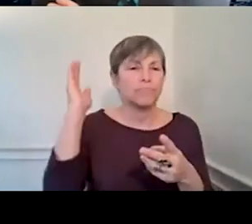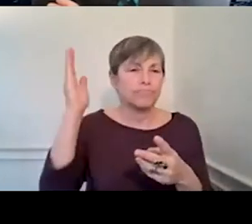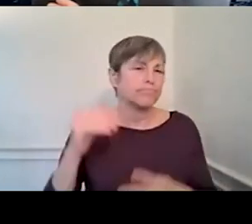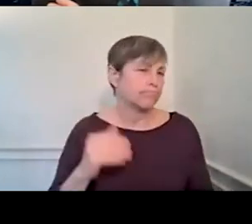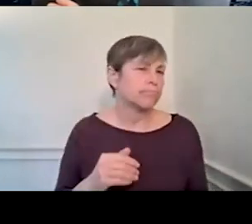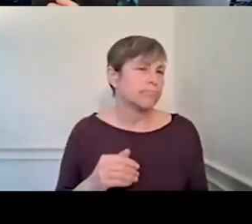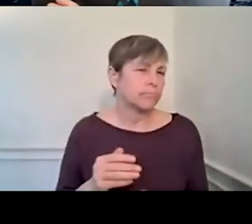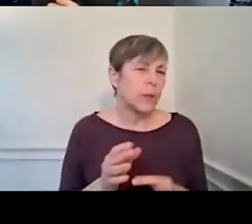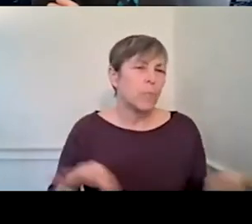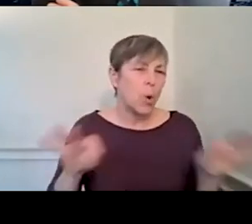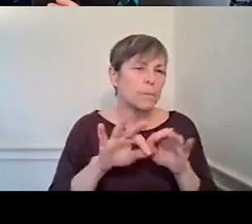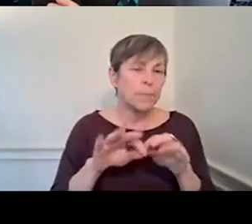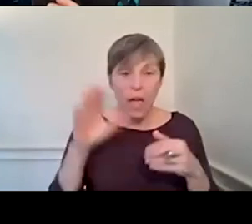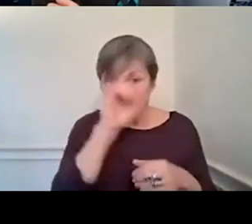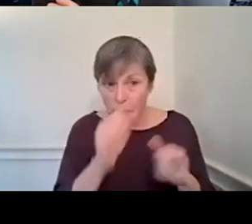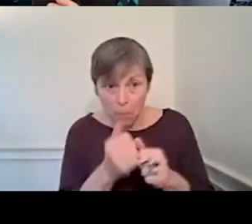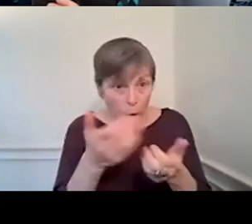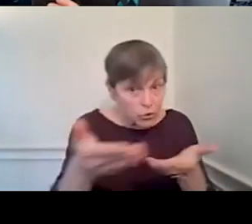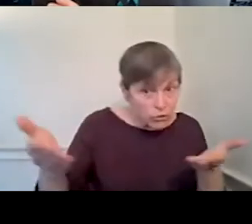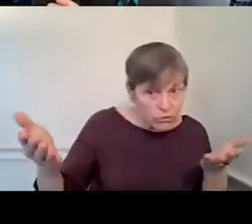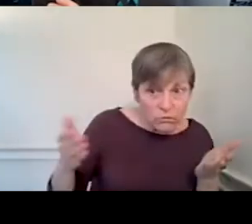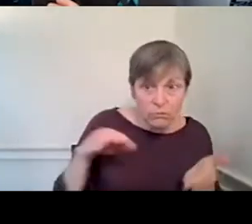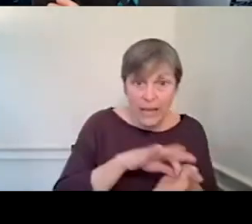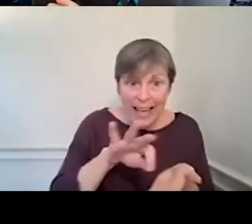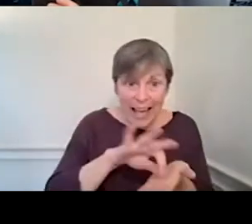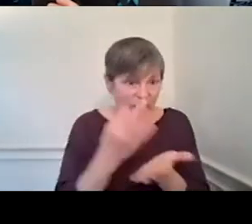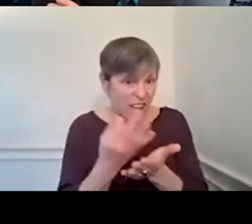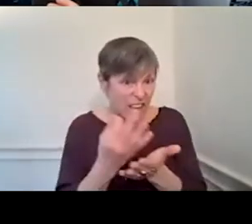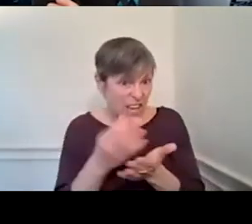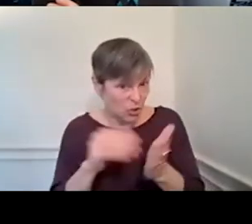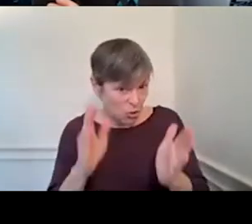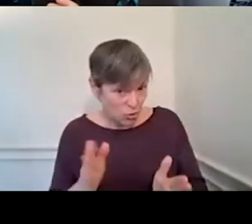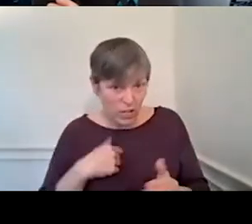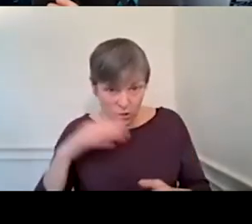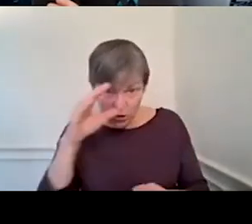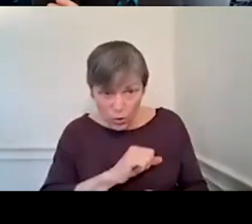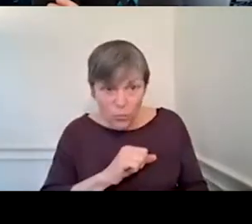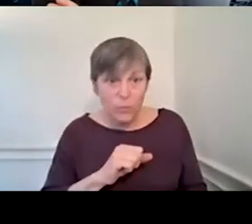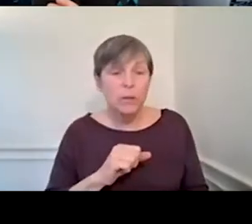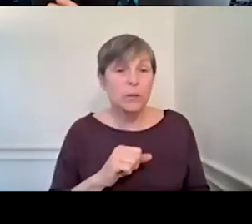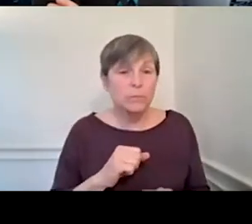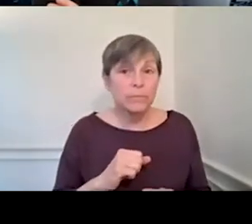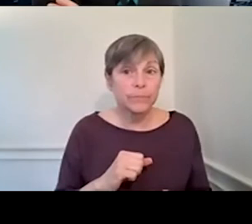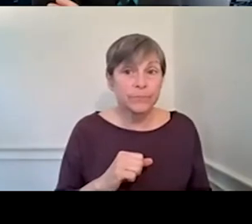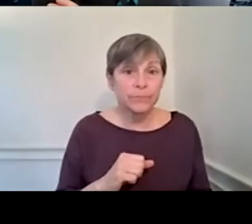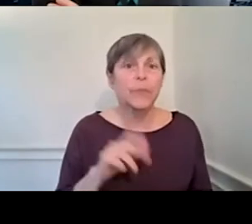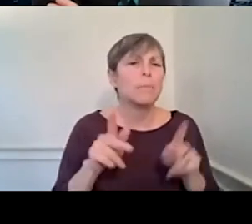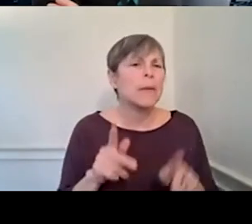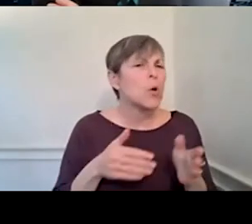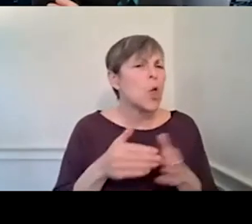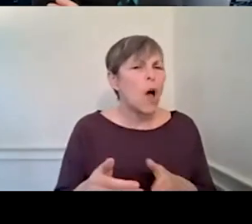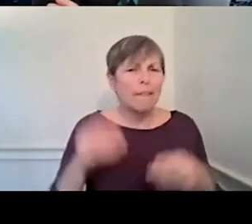assuming most people on this call are accounting and finance. I'm assuming that. So everybody thinks it's the numbers